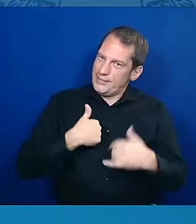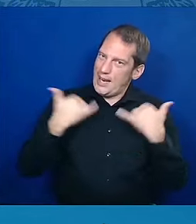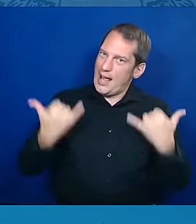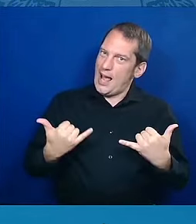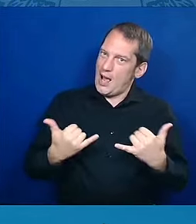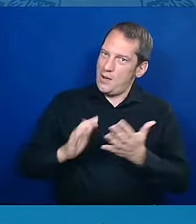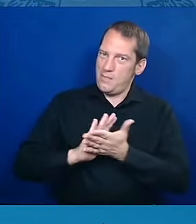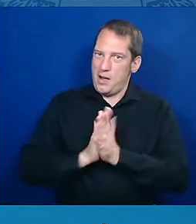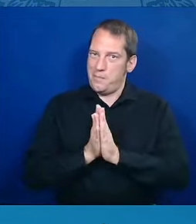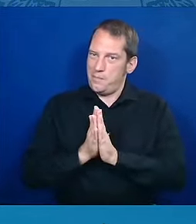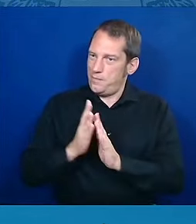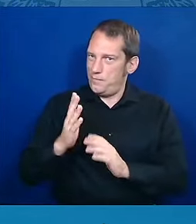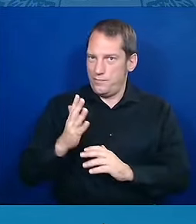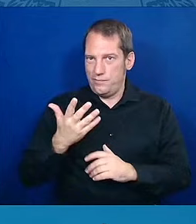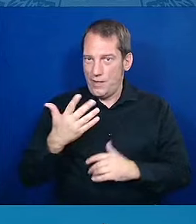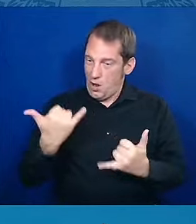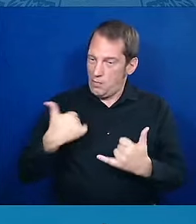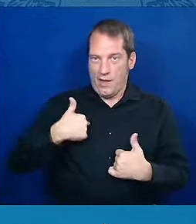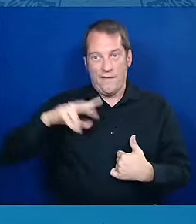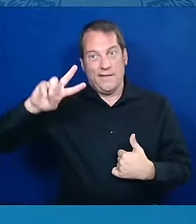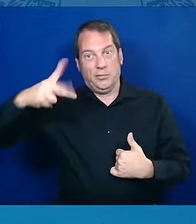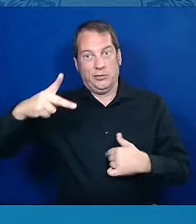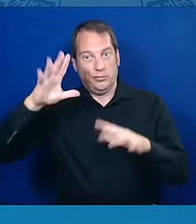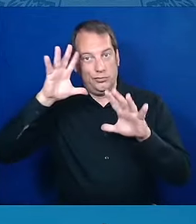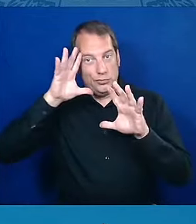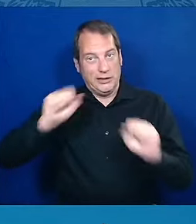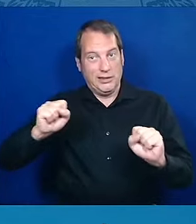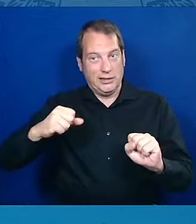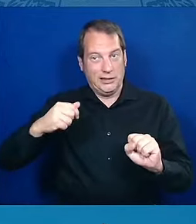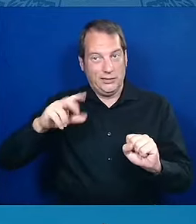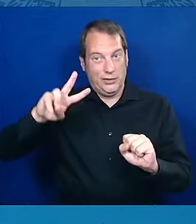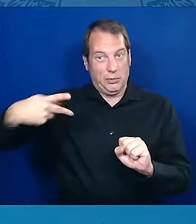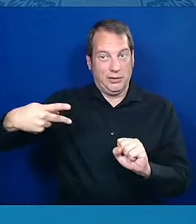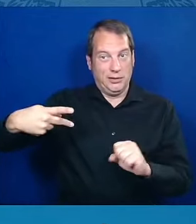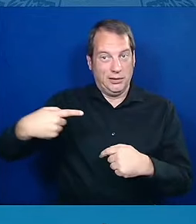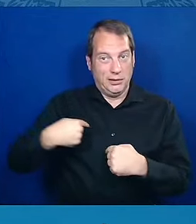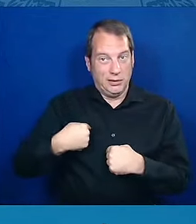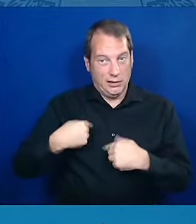And that I am running to become President of the United States of America.